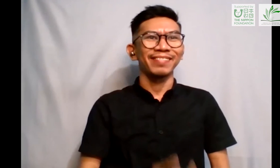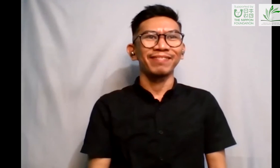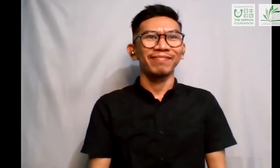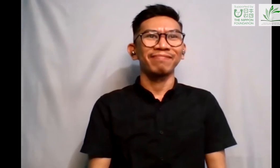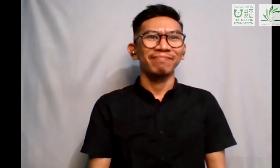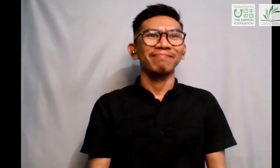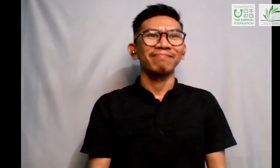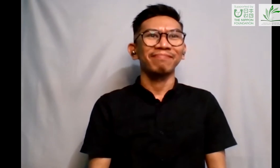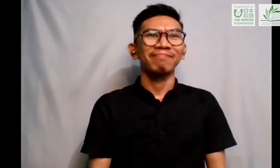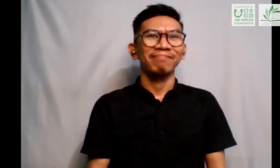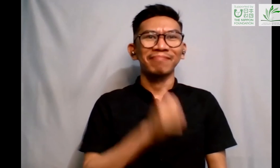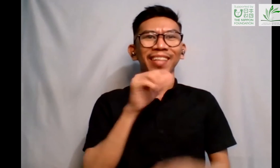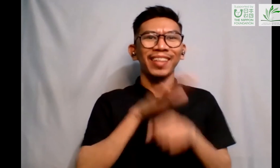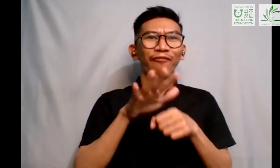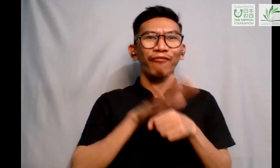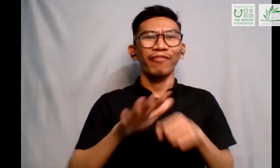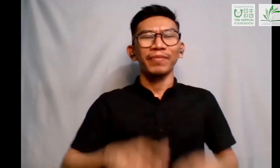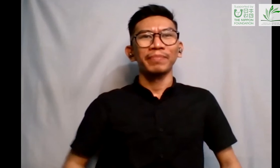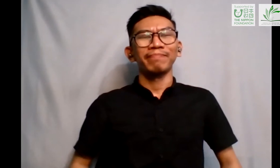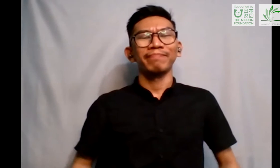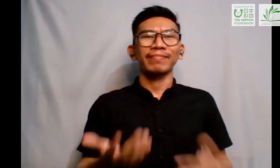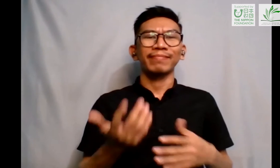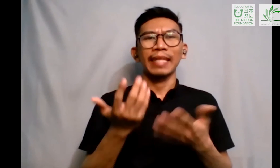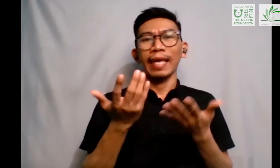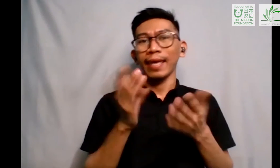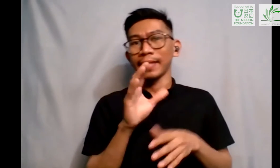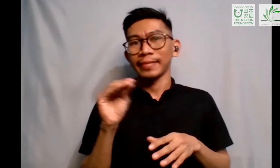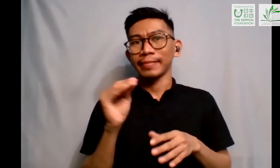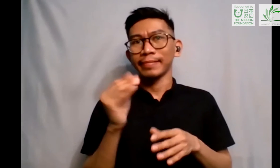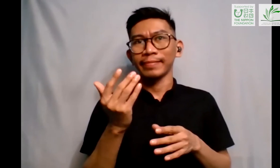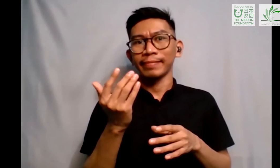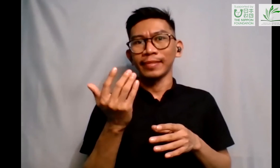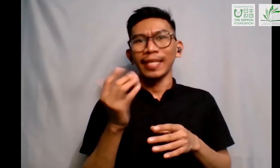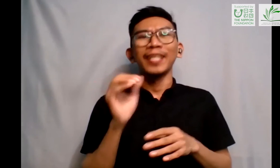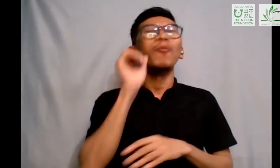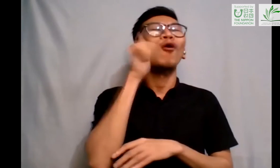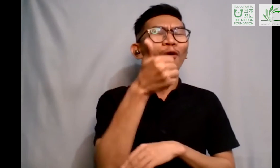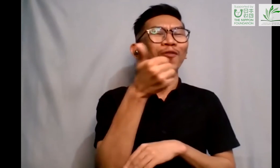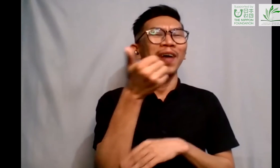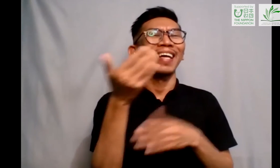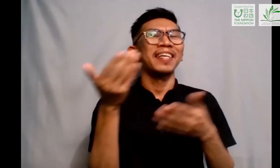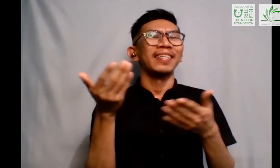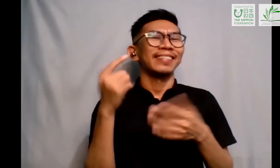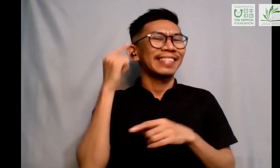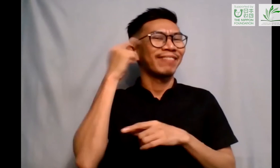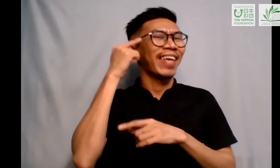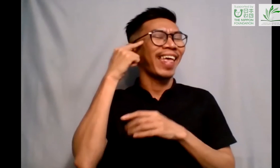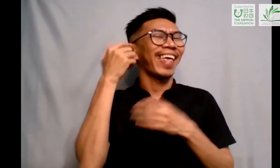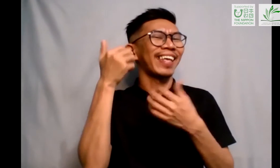Yeah. I think also we'll be more fresh tomorrow, so we can, I mean, it's up to